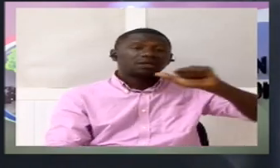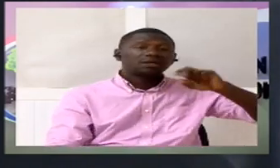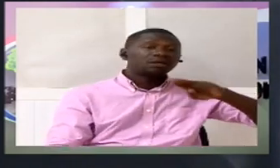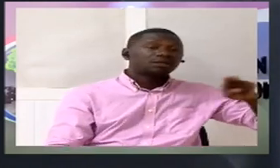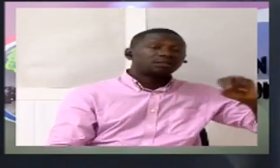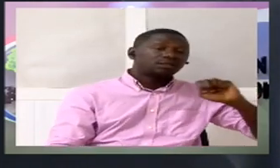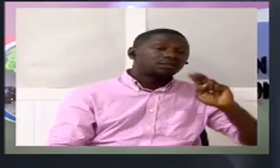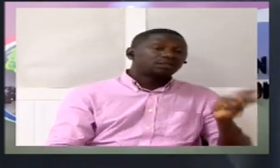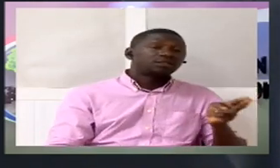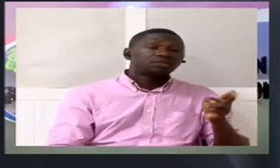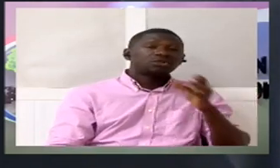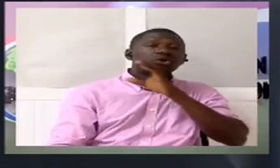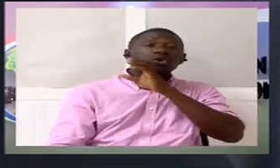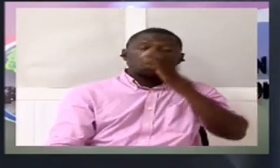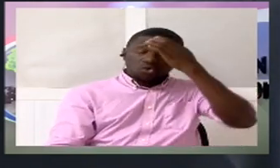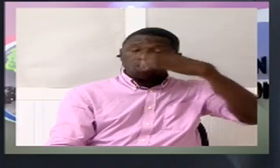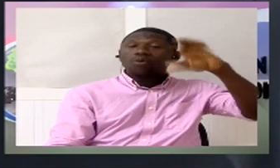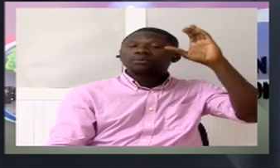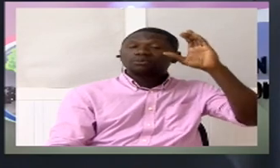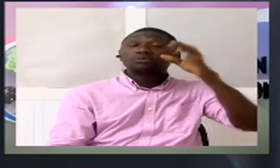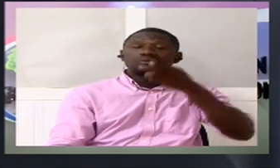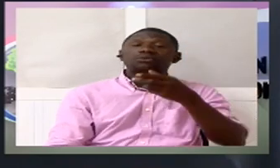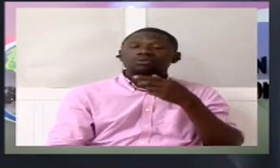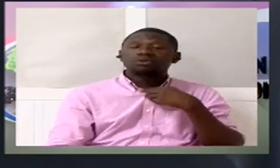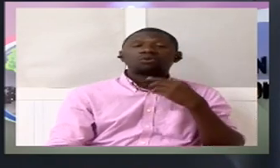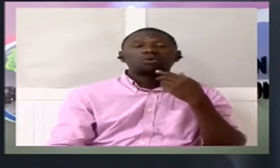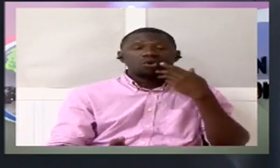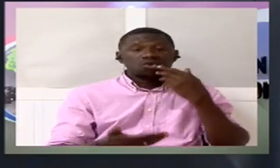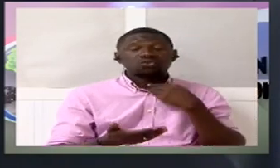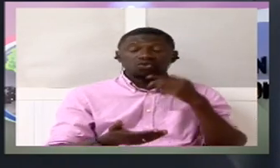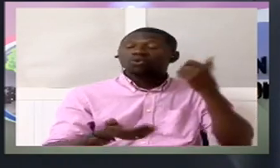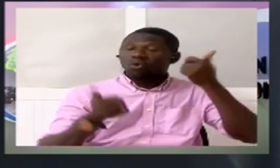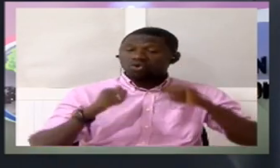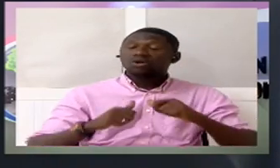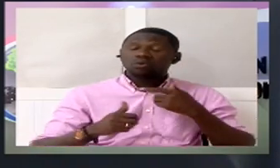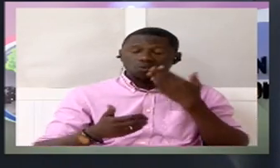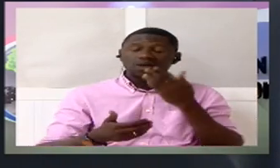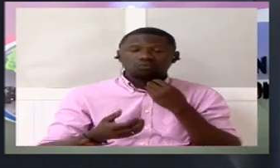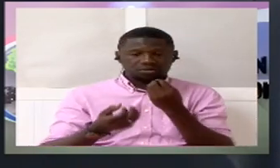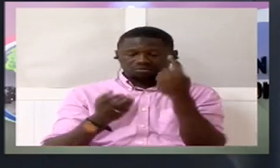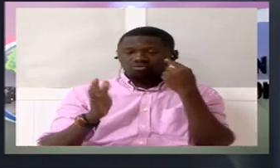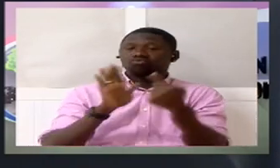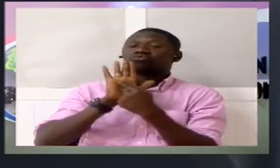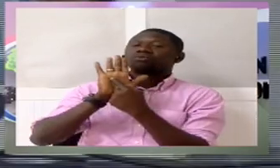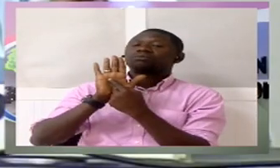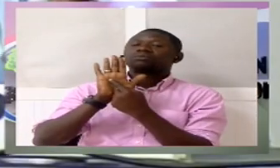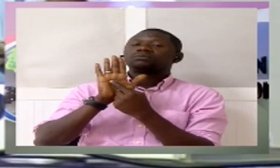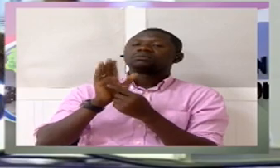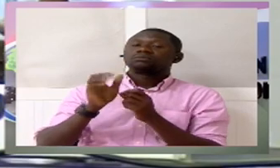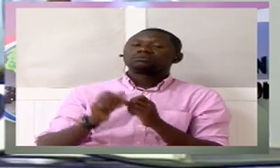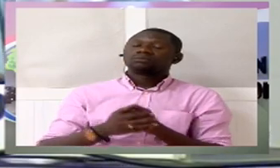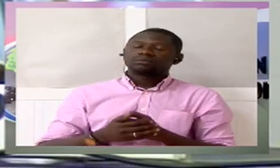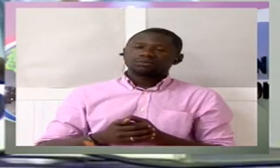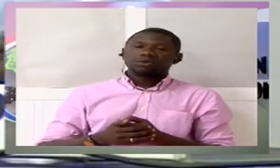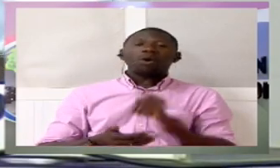about the court order. I never saw it until when the Jani commission was on. That was when we were shown it. But at least you